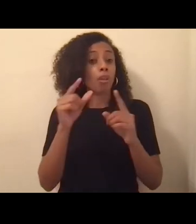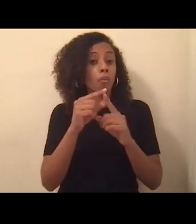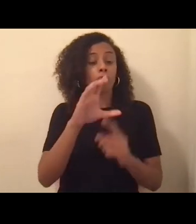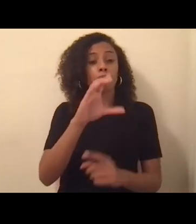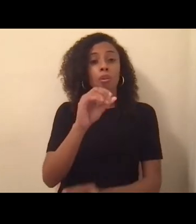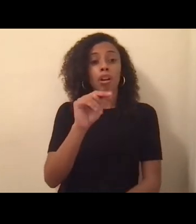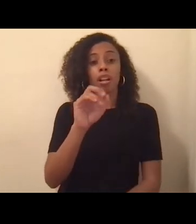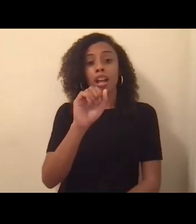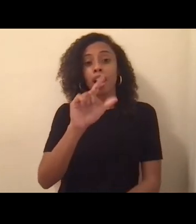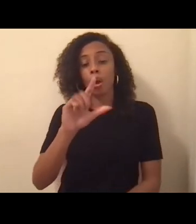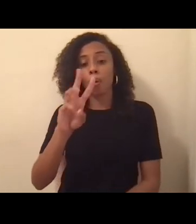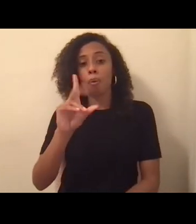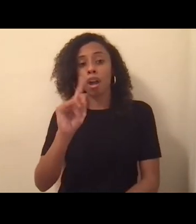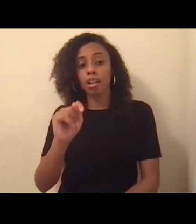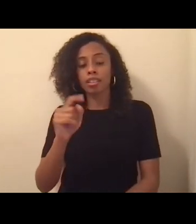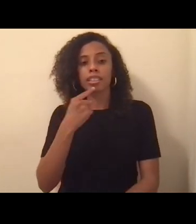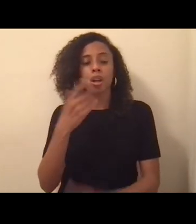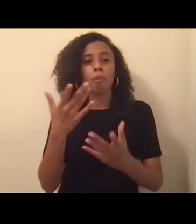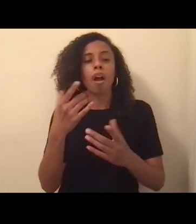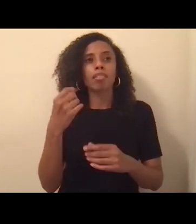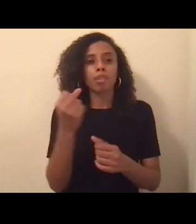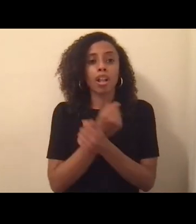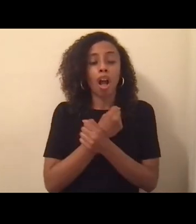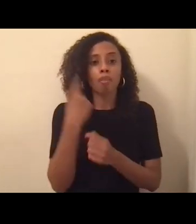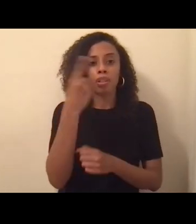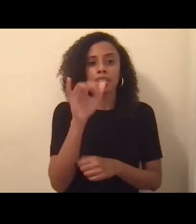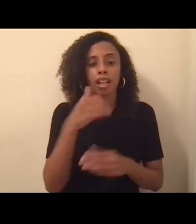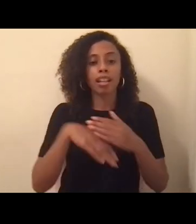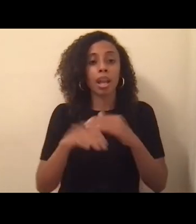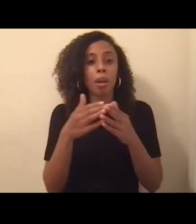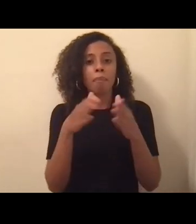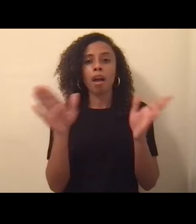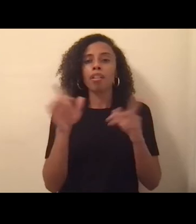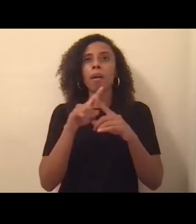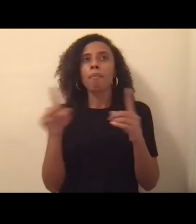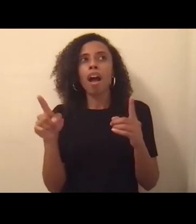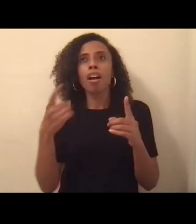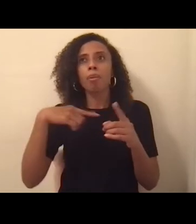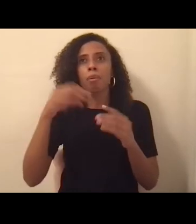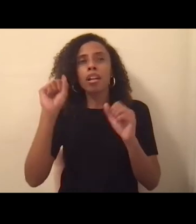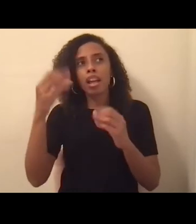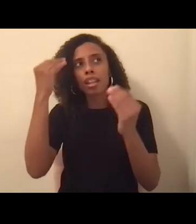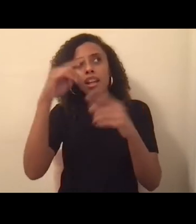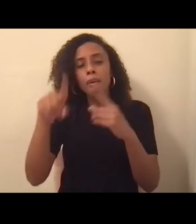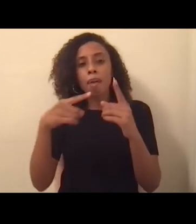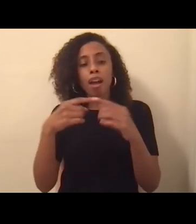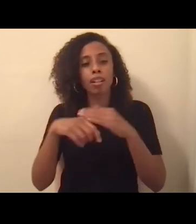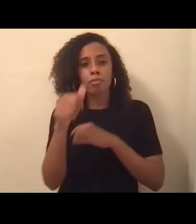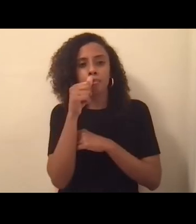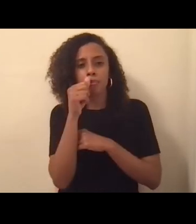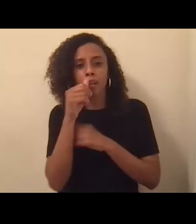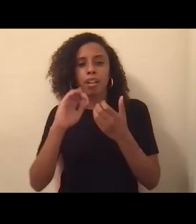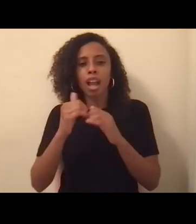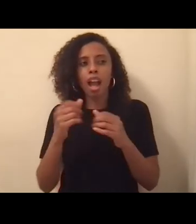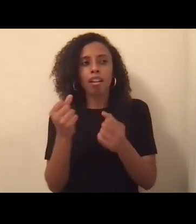we can also think about how justice, how love is what justice looks like in private. And what does that mean? How do